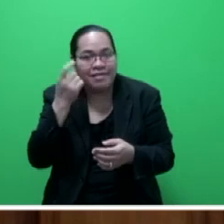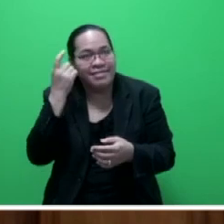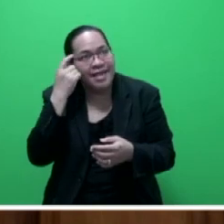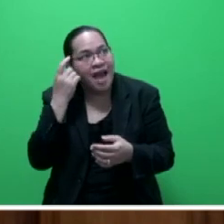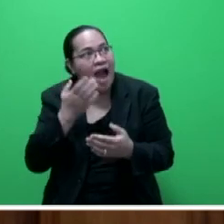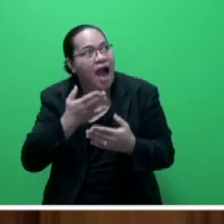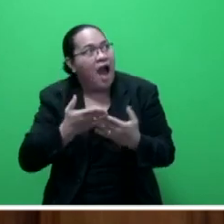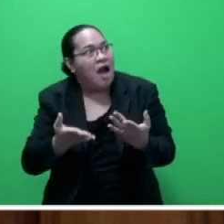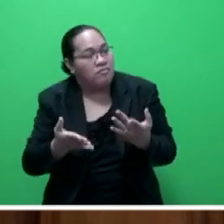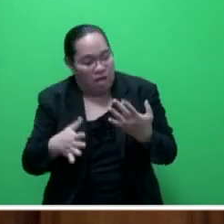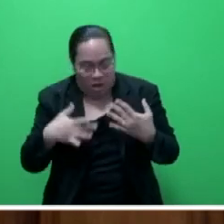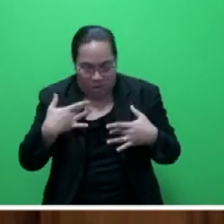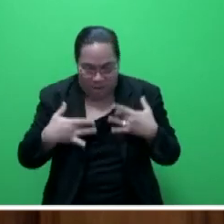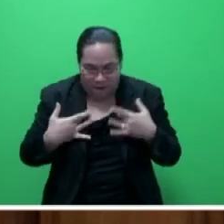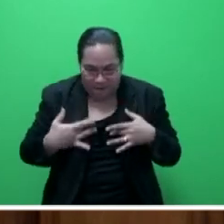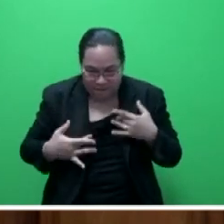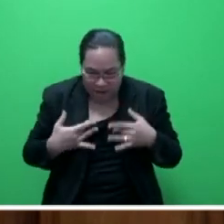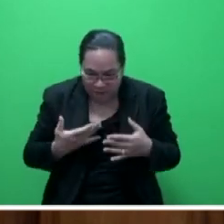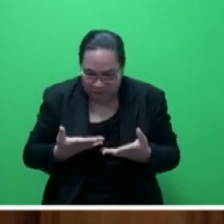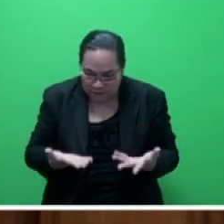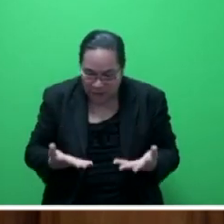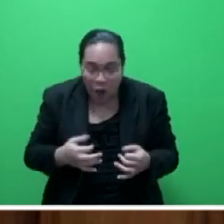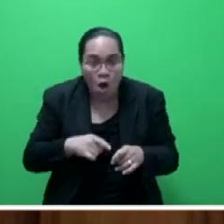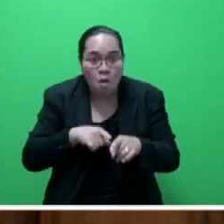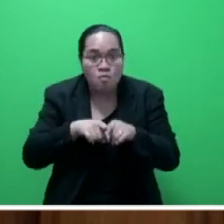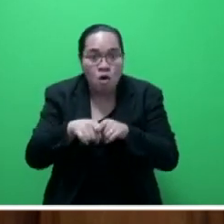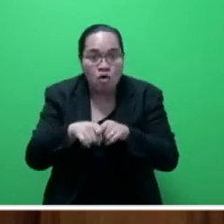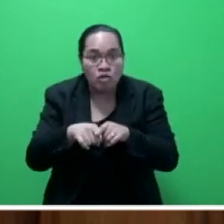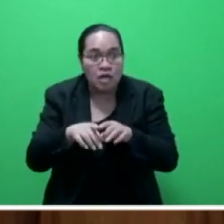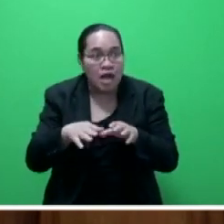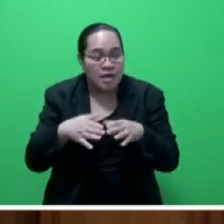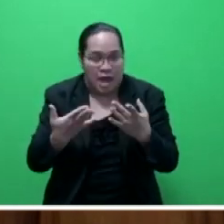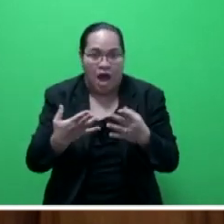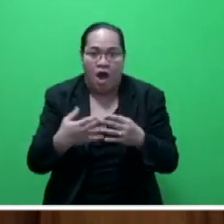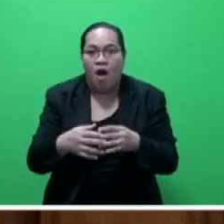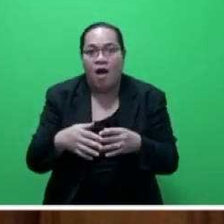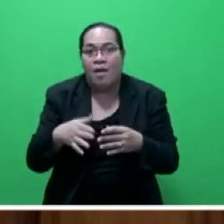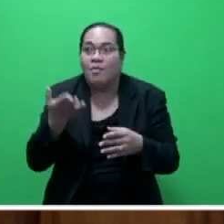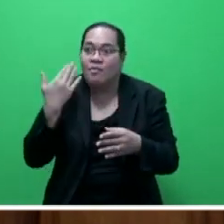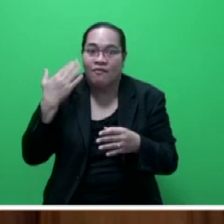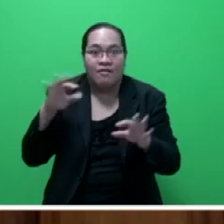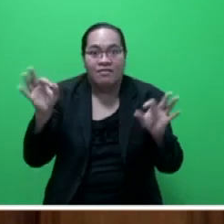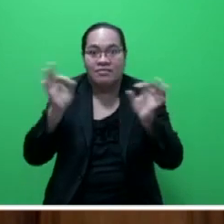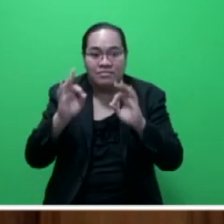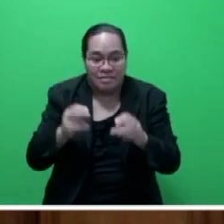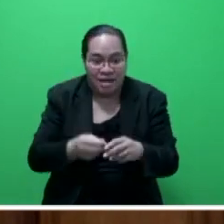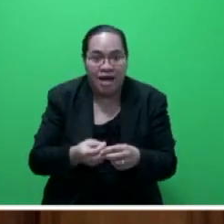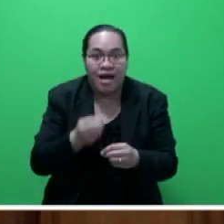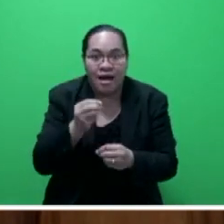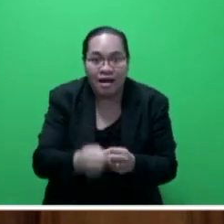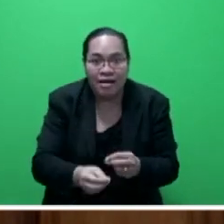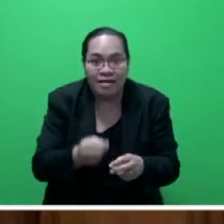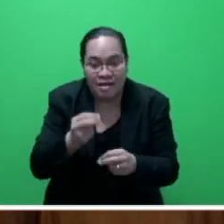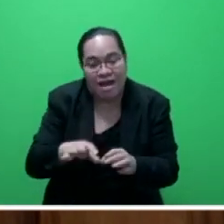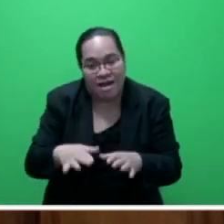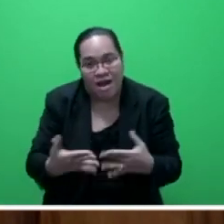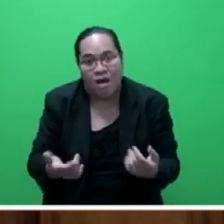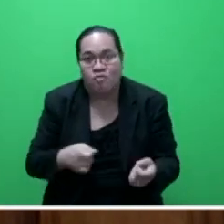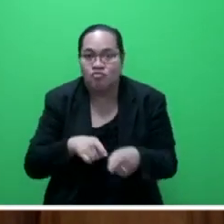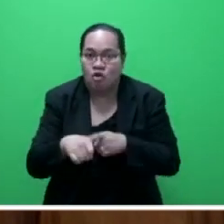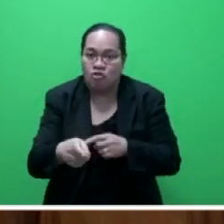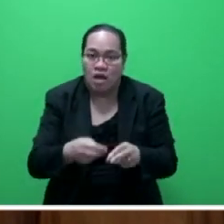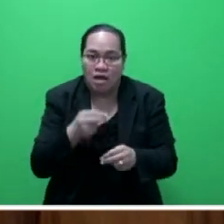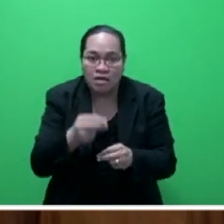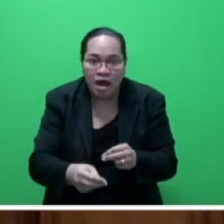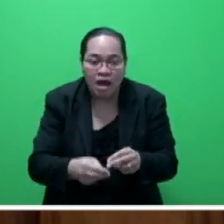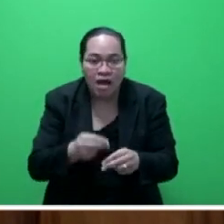way of life. Most are turning to backyard gardening and subsistence farming. This has increased the